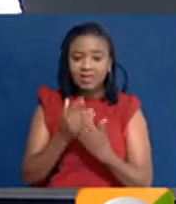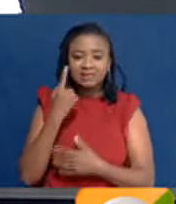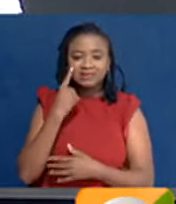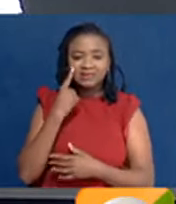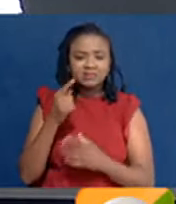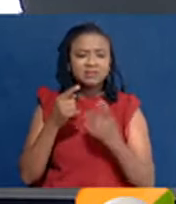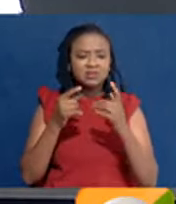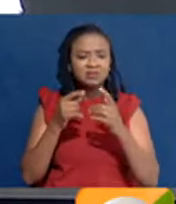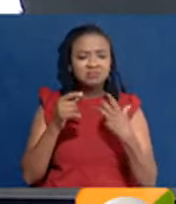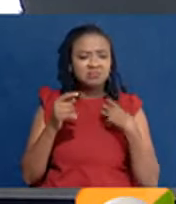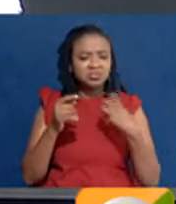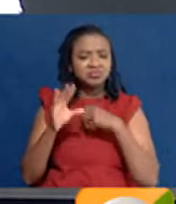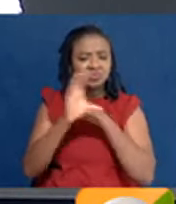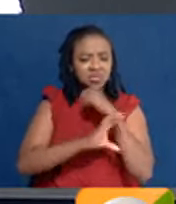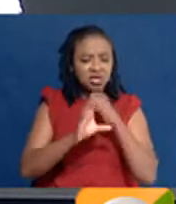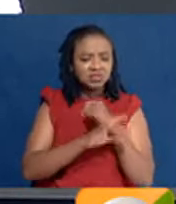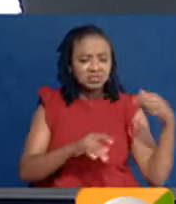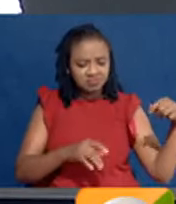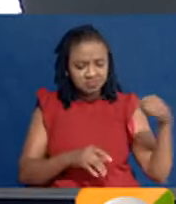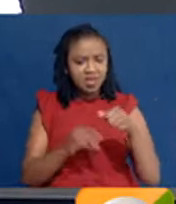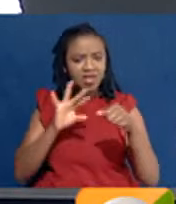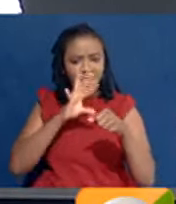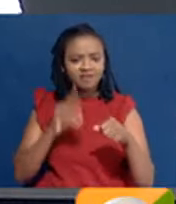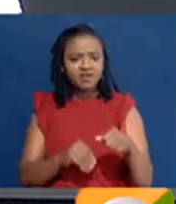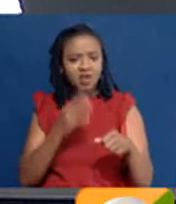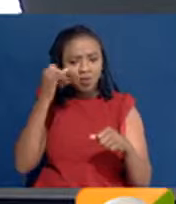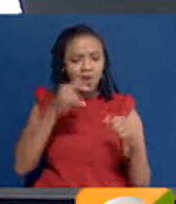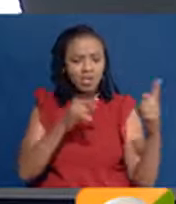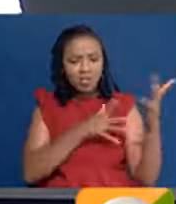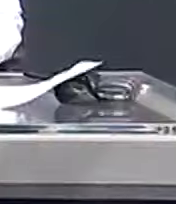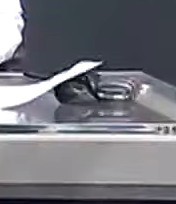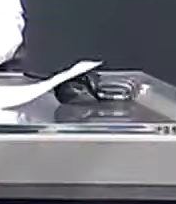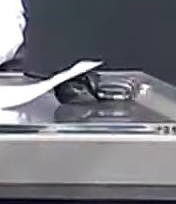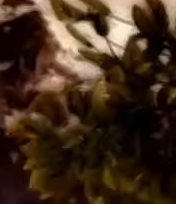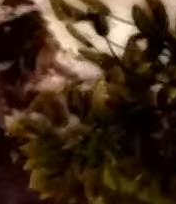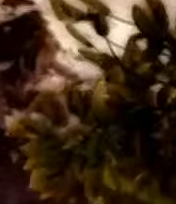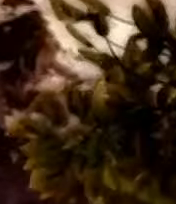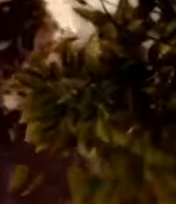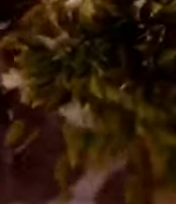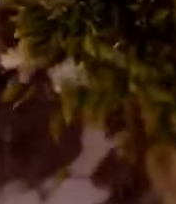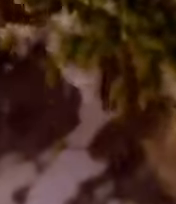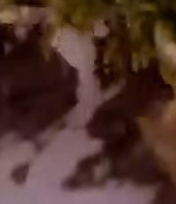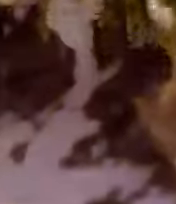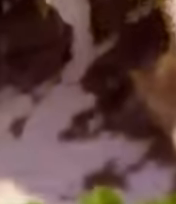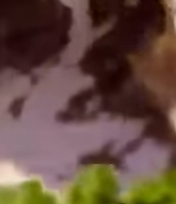the damaging climate impact inflicted on Africa.